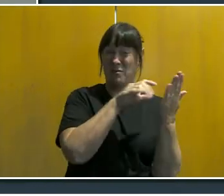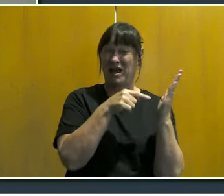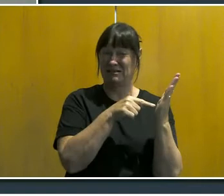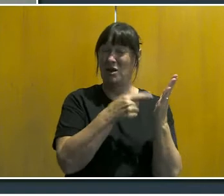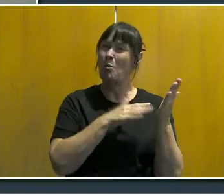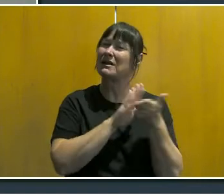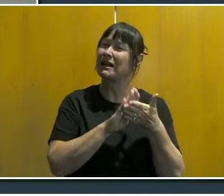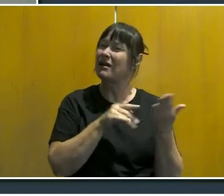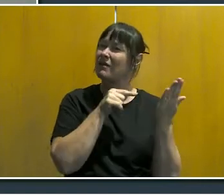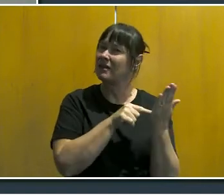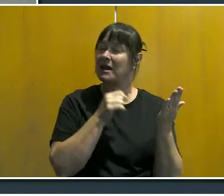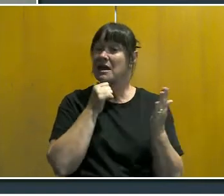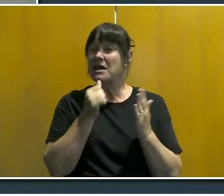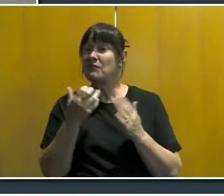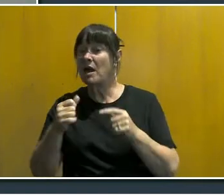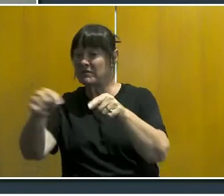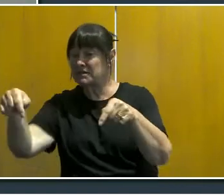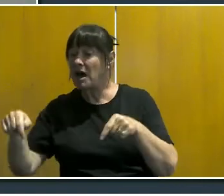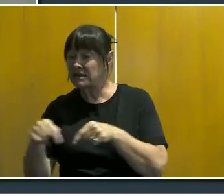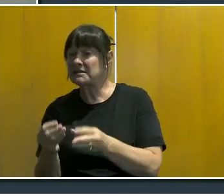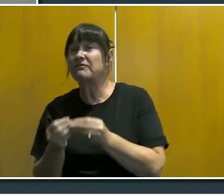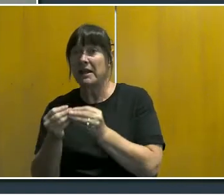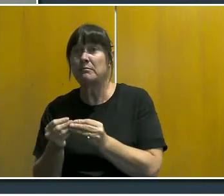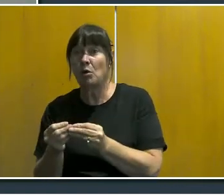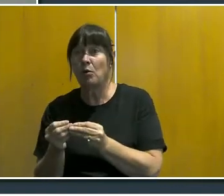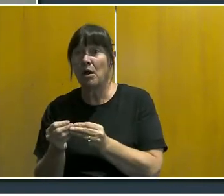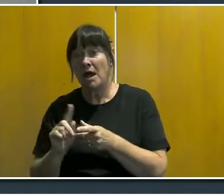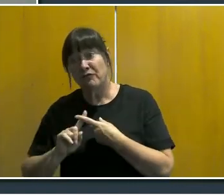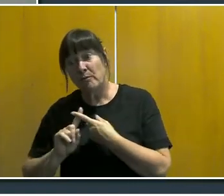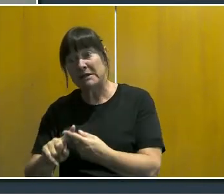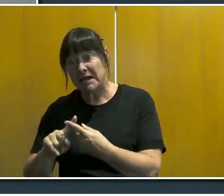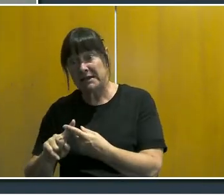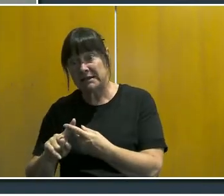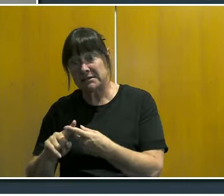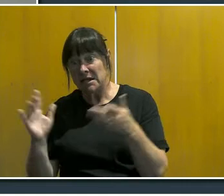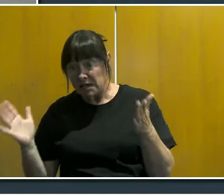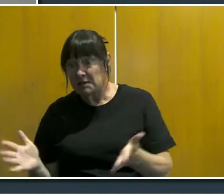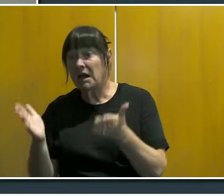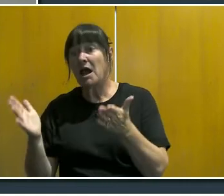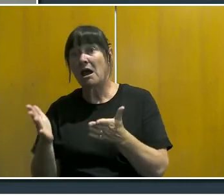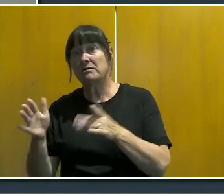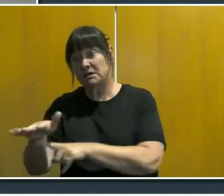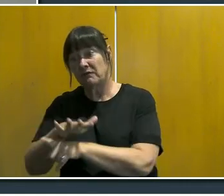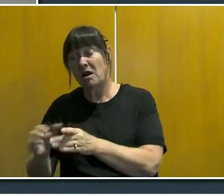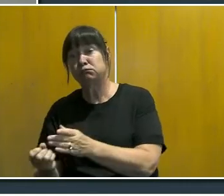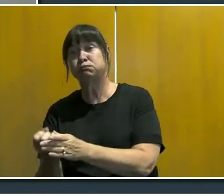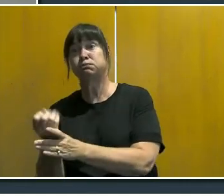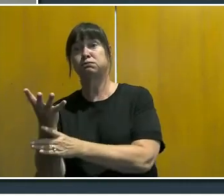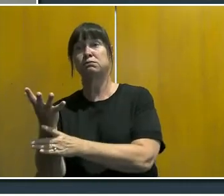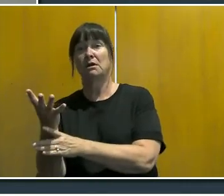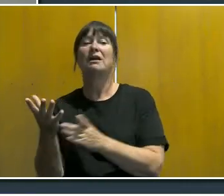clarified, that if you have a site like this, and as long as you maintain it in that enhanced state and the environment's benefiting, that